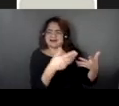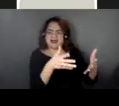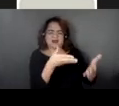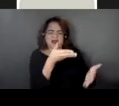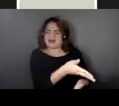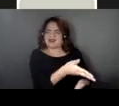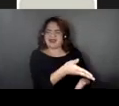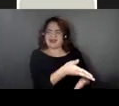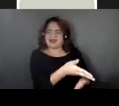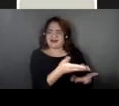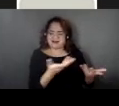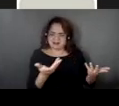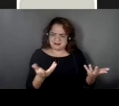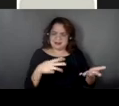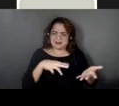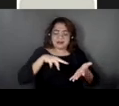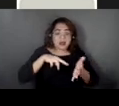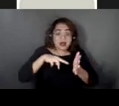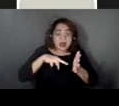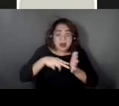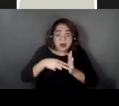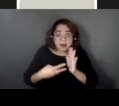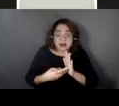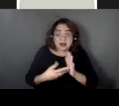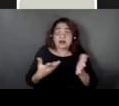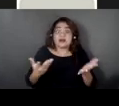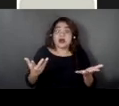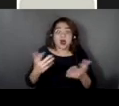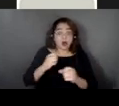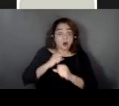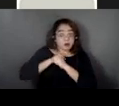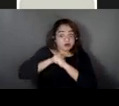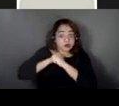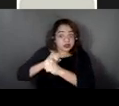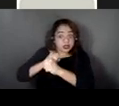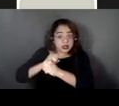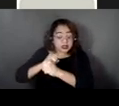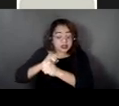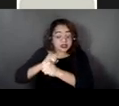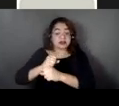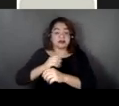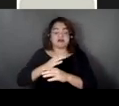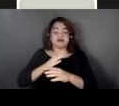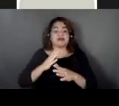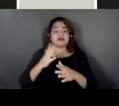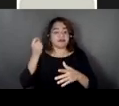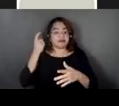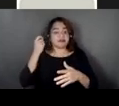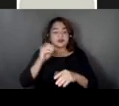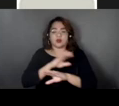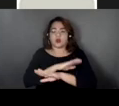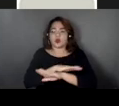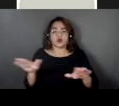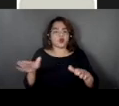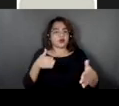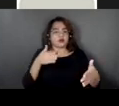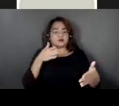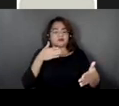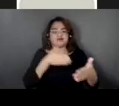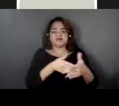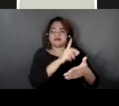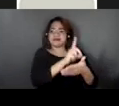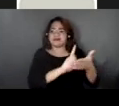whether or not this includes explicitly protections against discrimination on gender identity or sexual